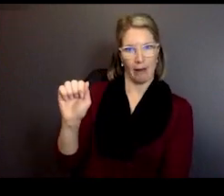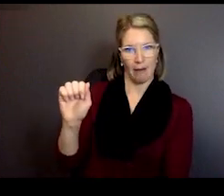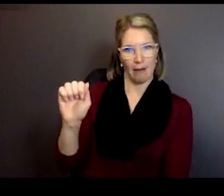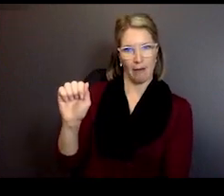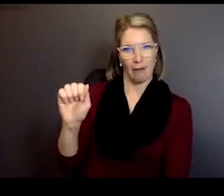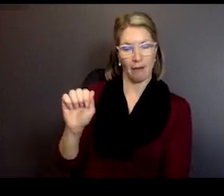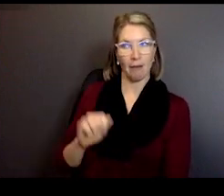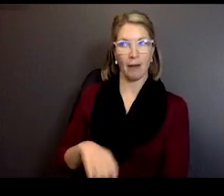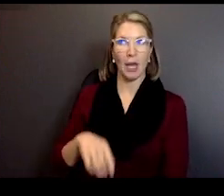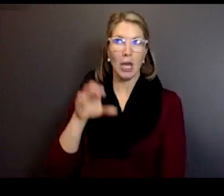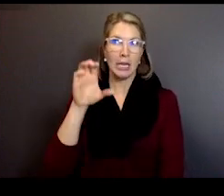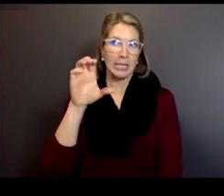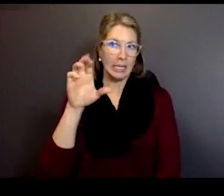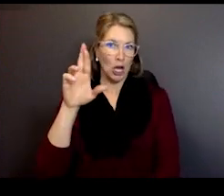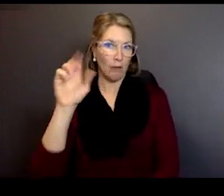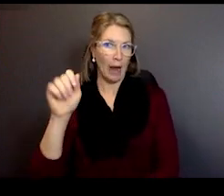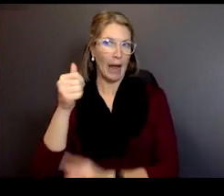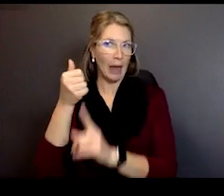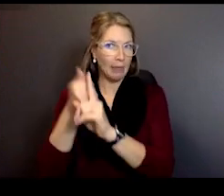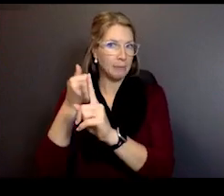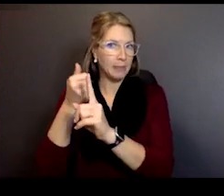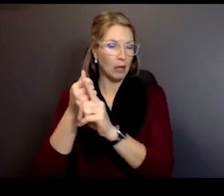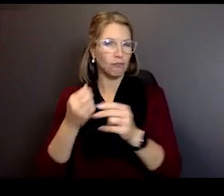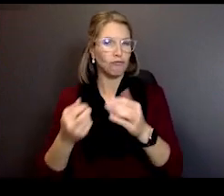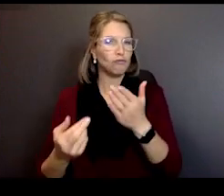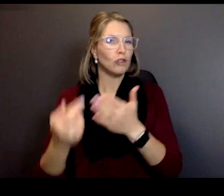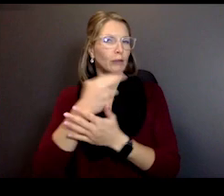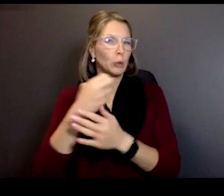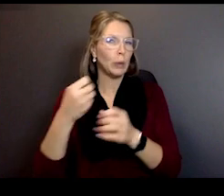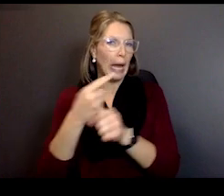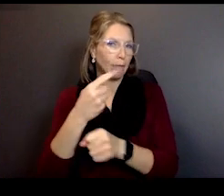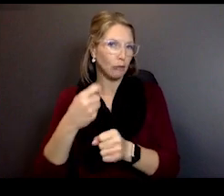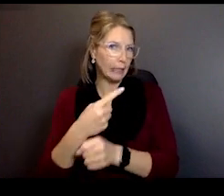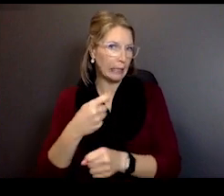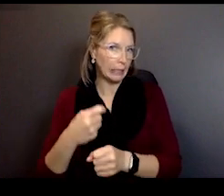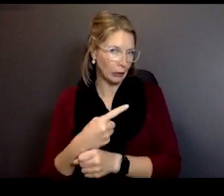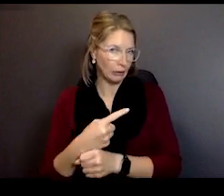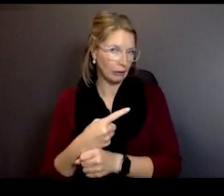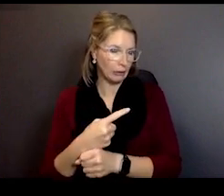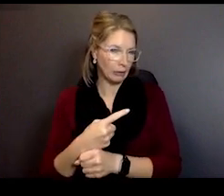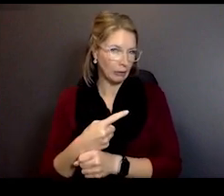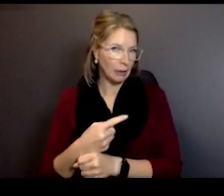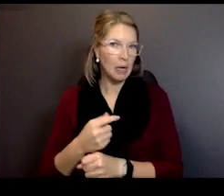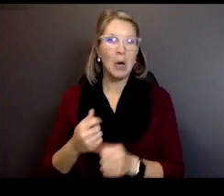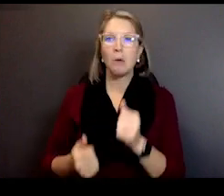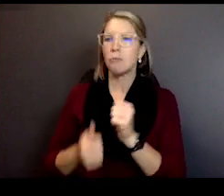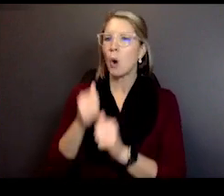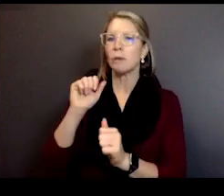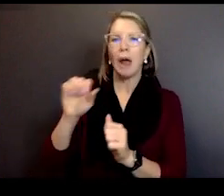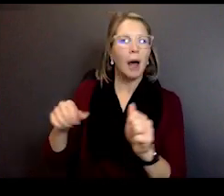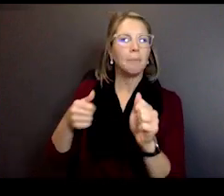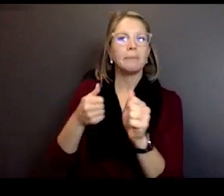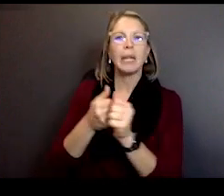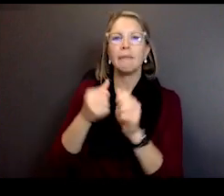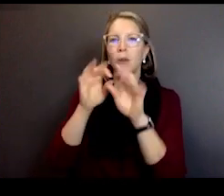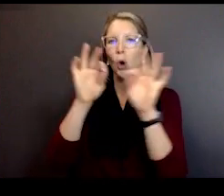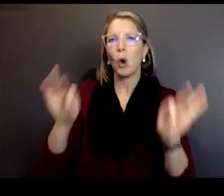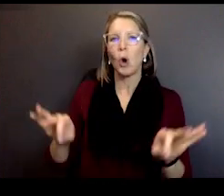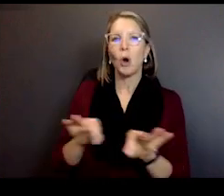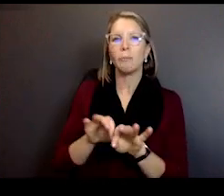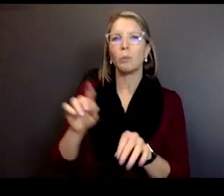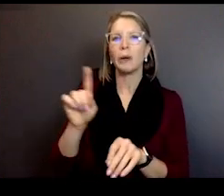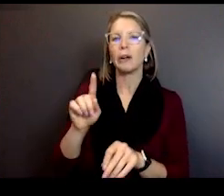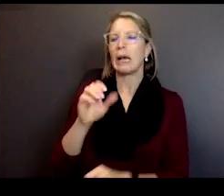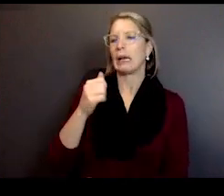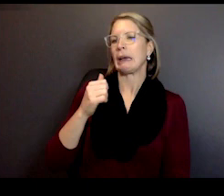Just to note, the CRA reviews its forms and publications every year. The latest version is always available on the CRA website